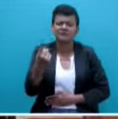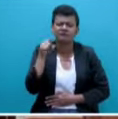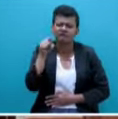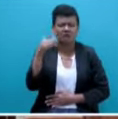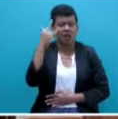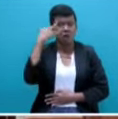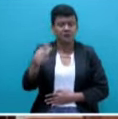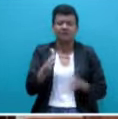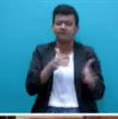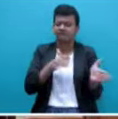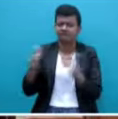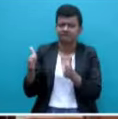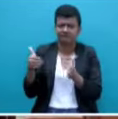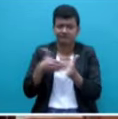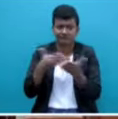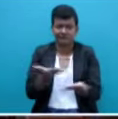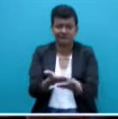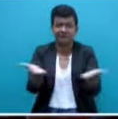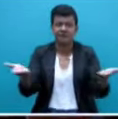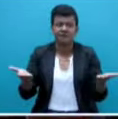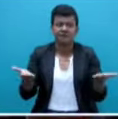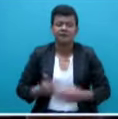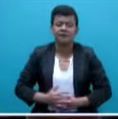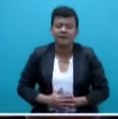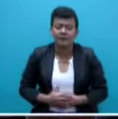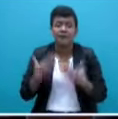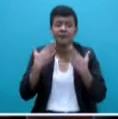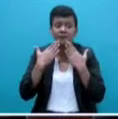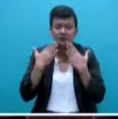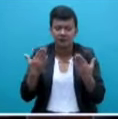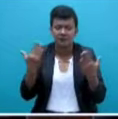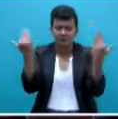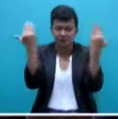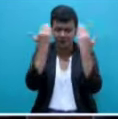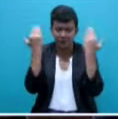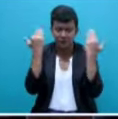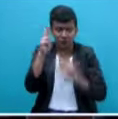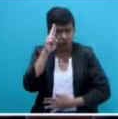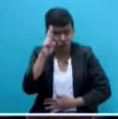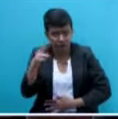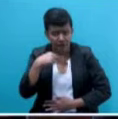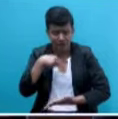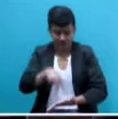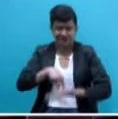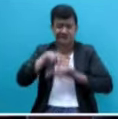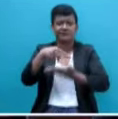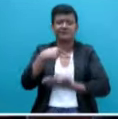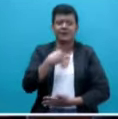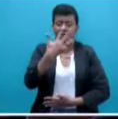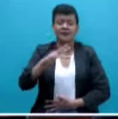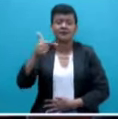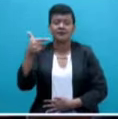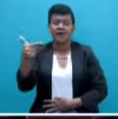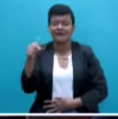sir. Thank you, Mr. Speaker. Mr. Speaker, sir, Standing Orders 97, Clause 1